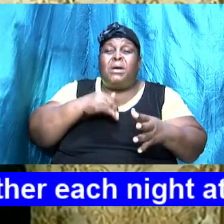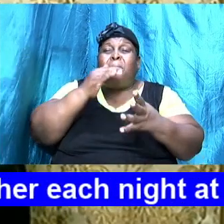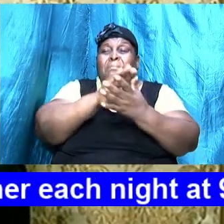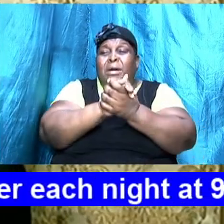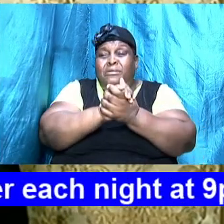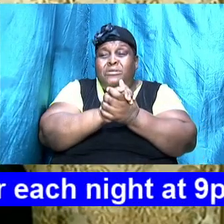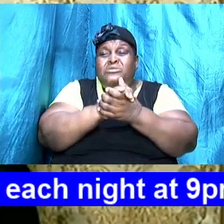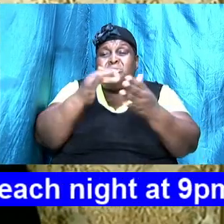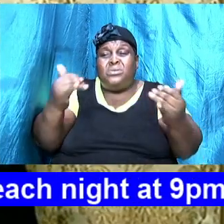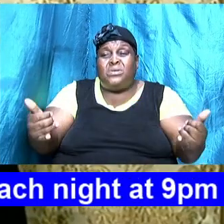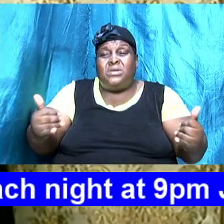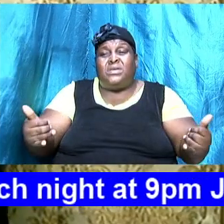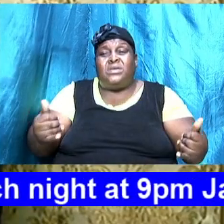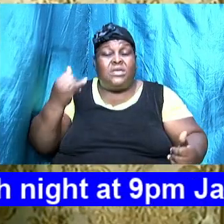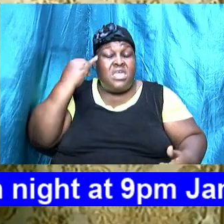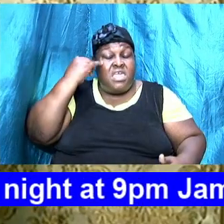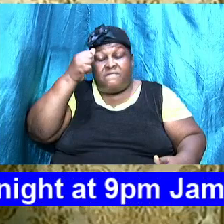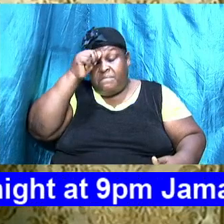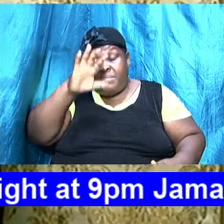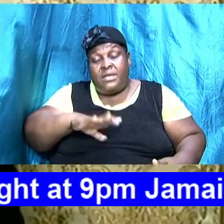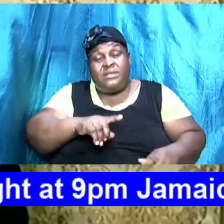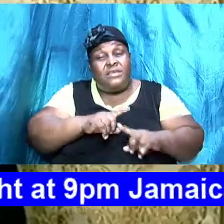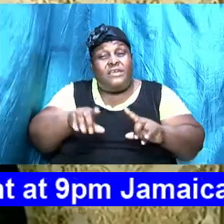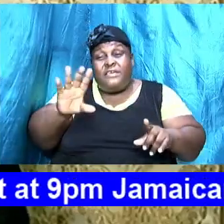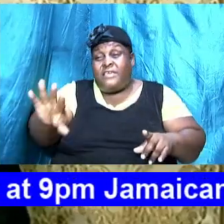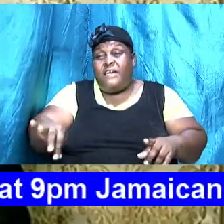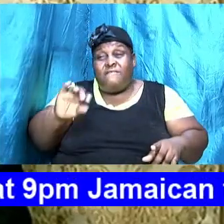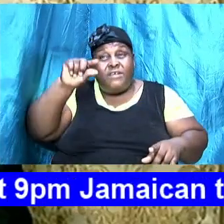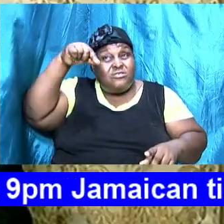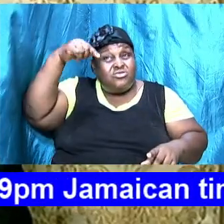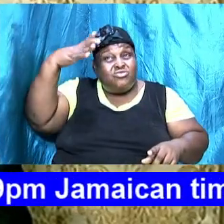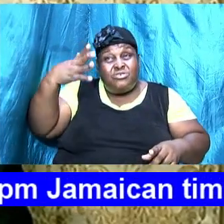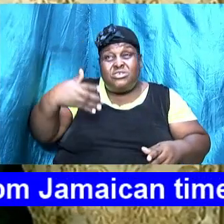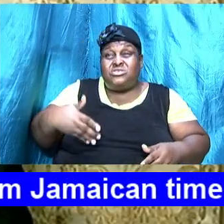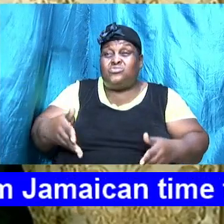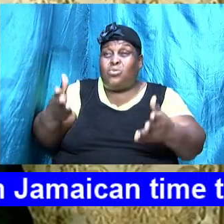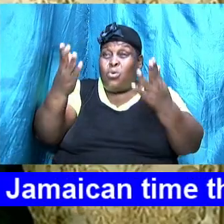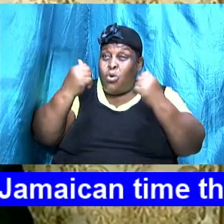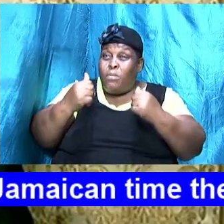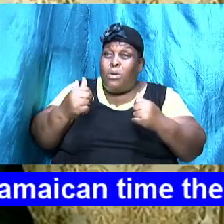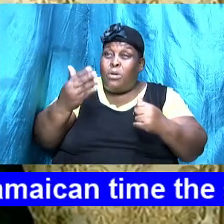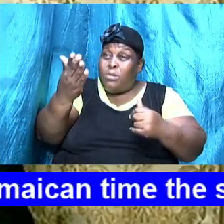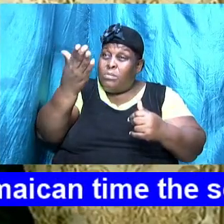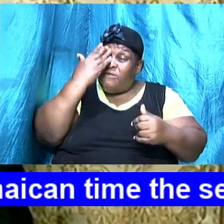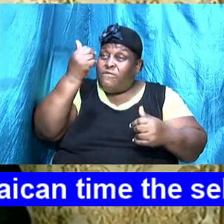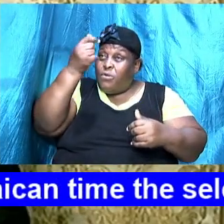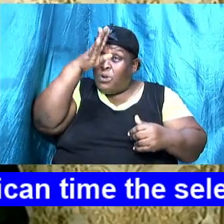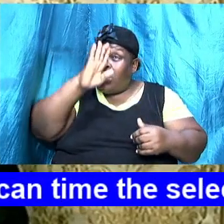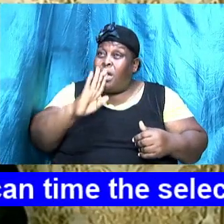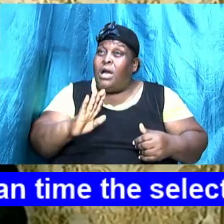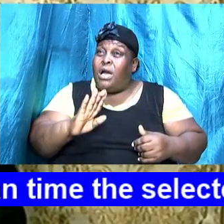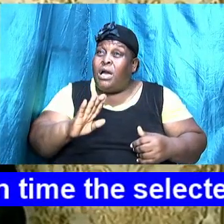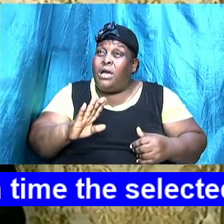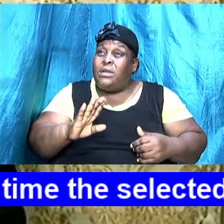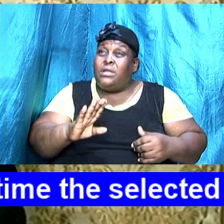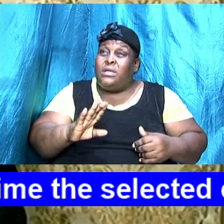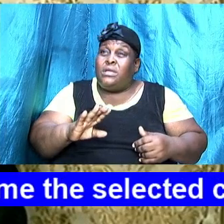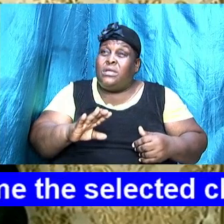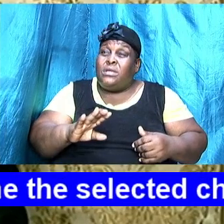can't find the grace to do that and come before God, we are single-handedly, you know, as men, messing up this